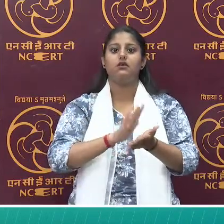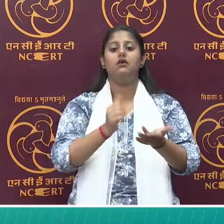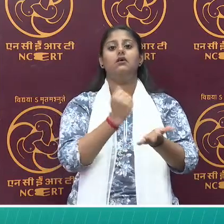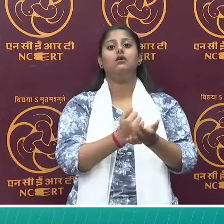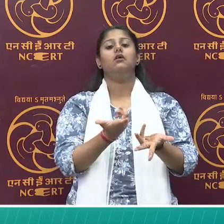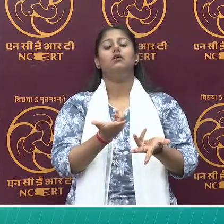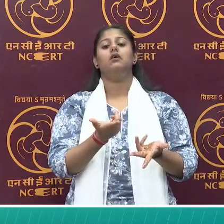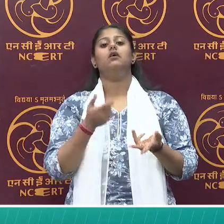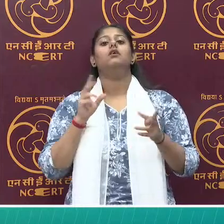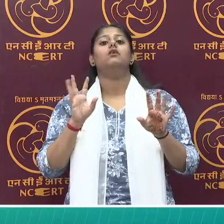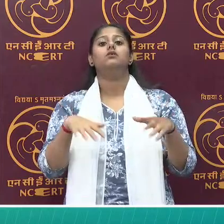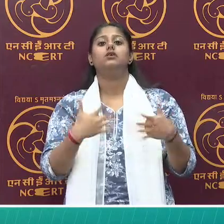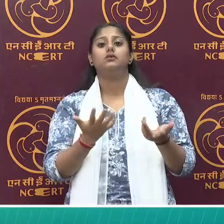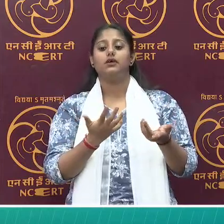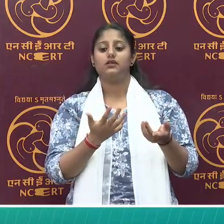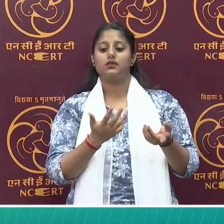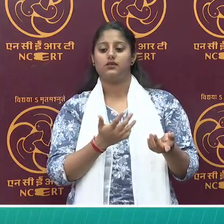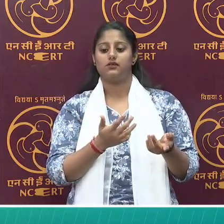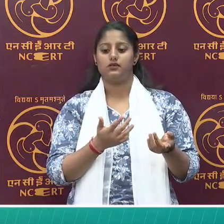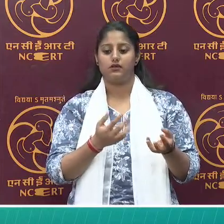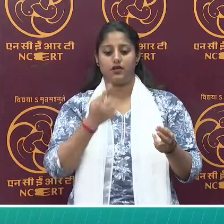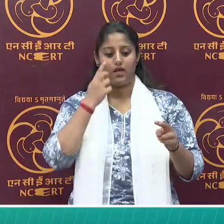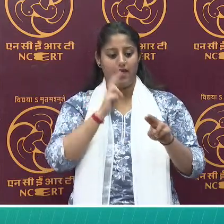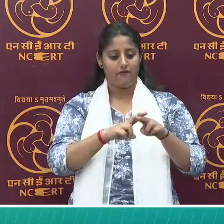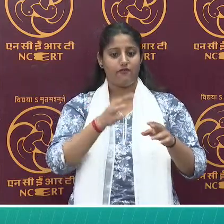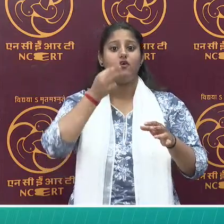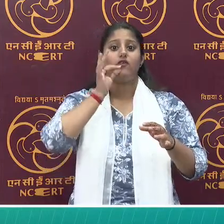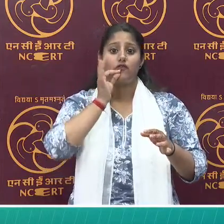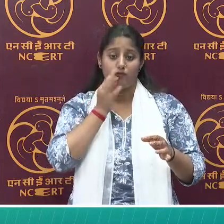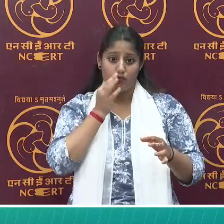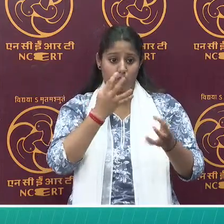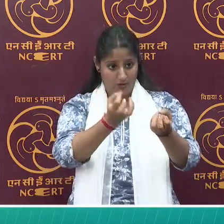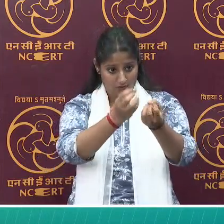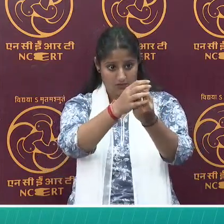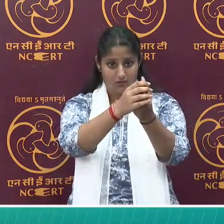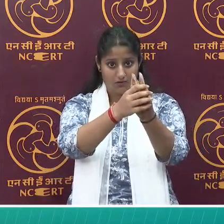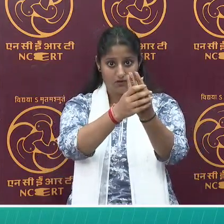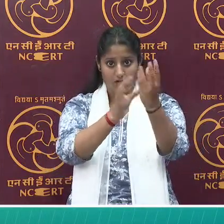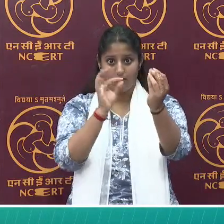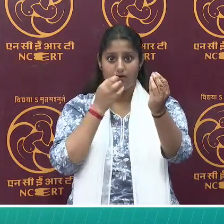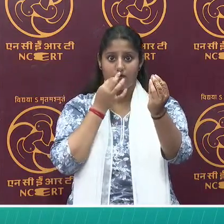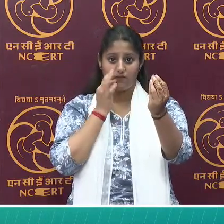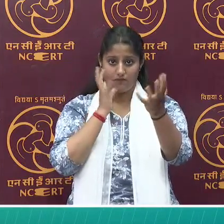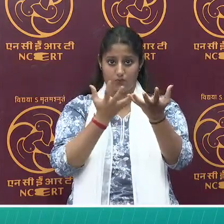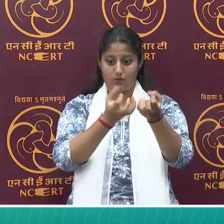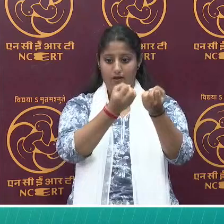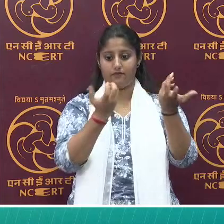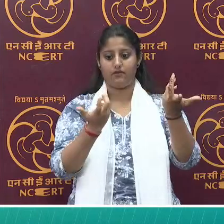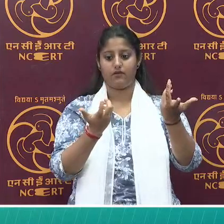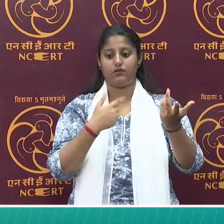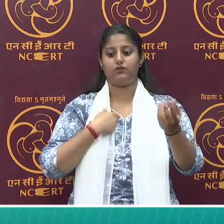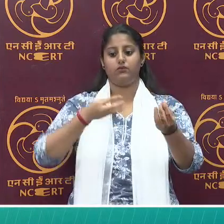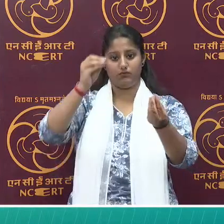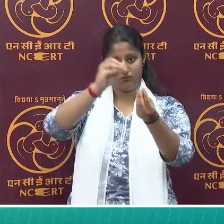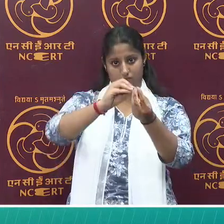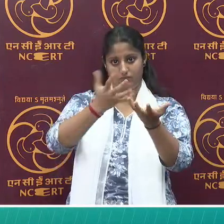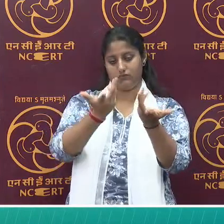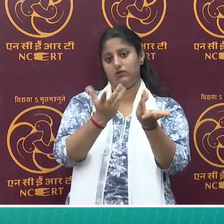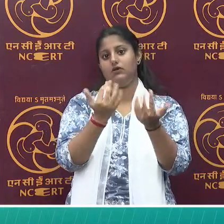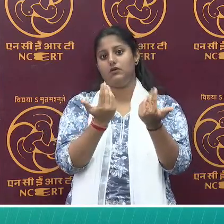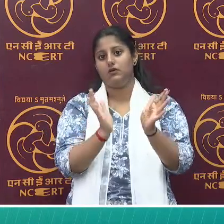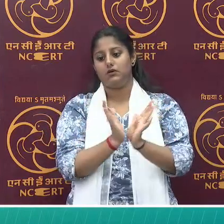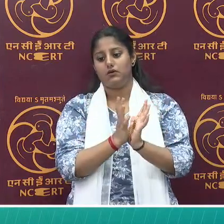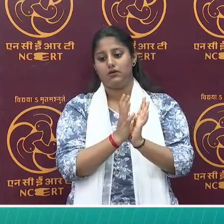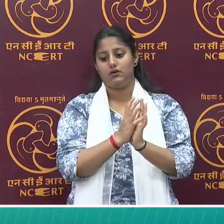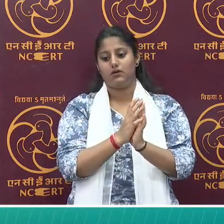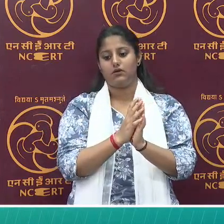Further, if we are getting some fruits out of it, so harvesting is to be done, and